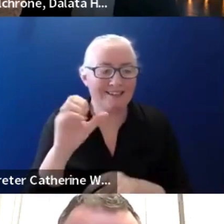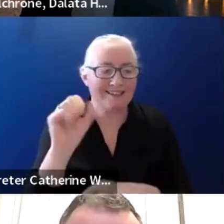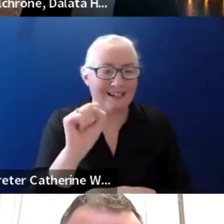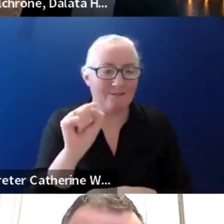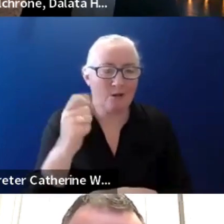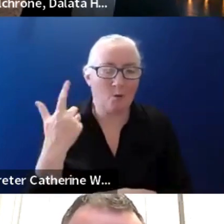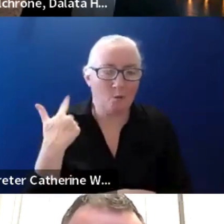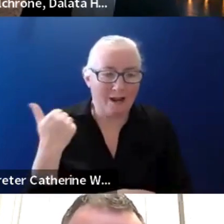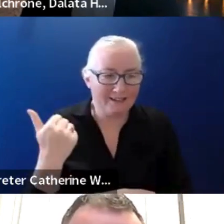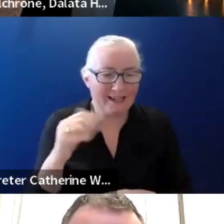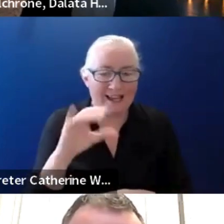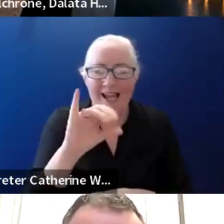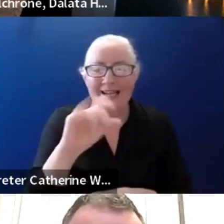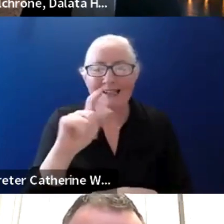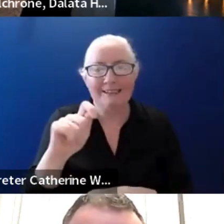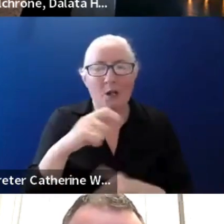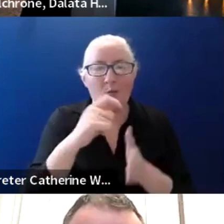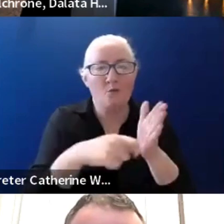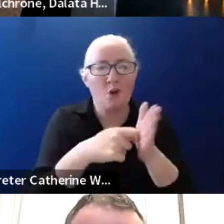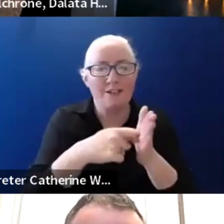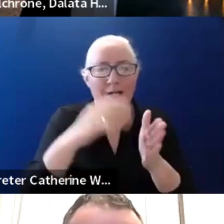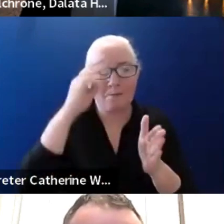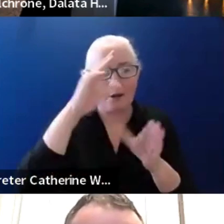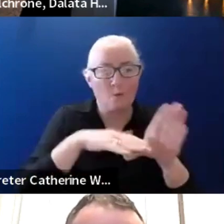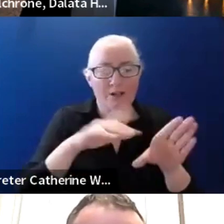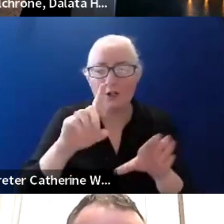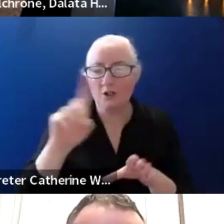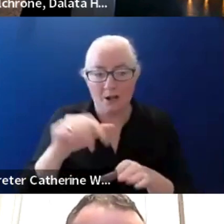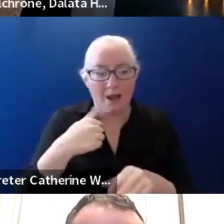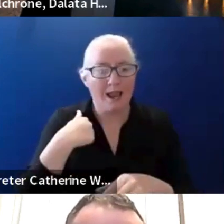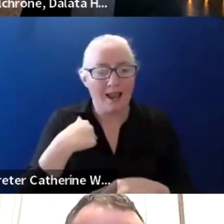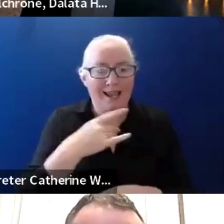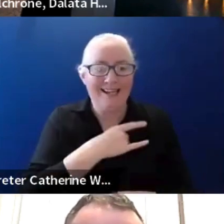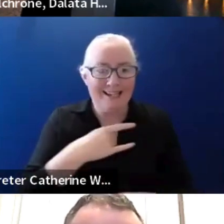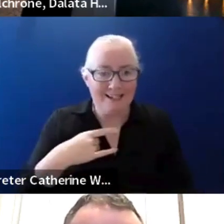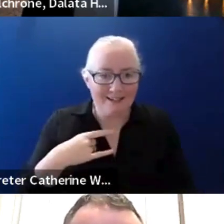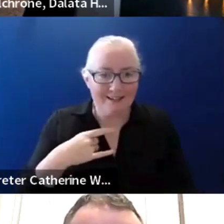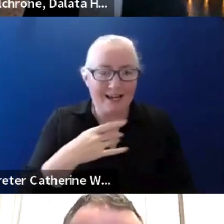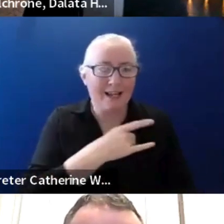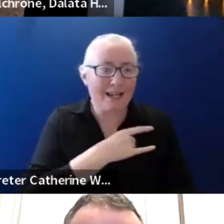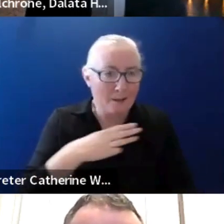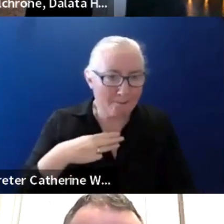White. I'm an IT project manager with Zurich. My pronouns are he, him.